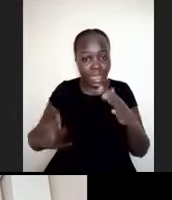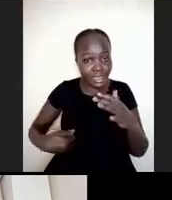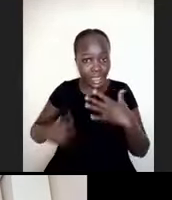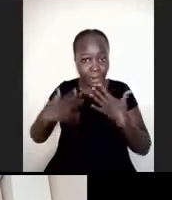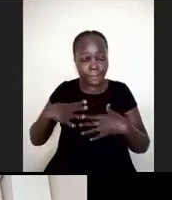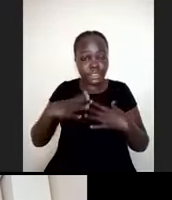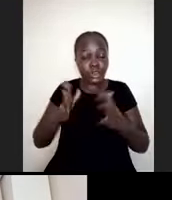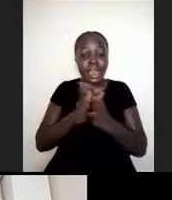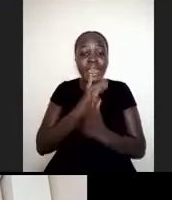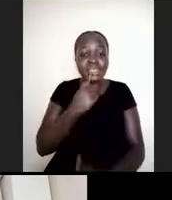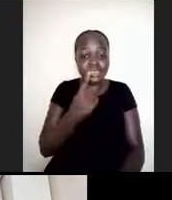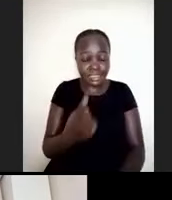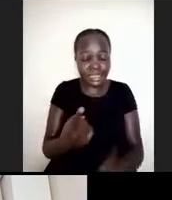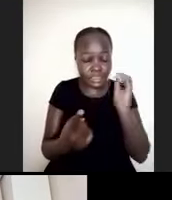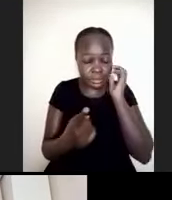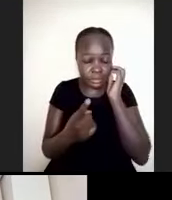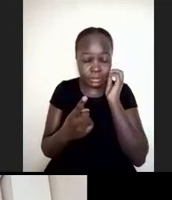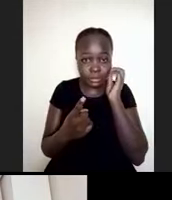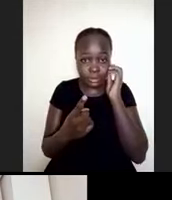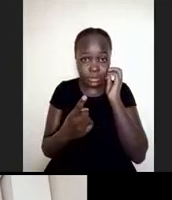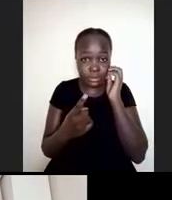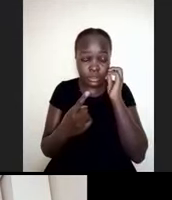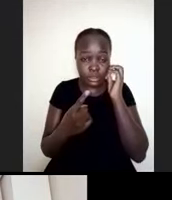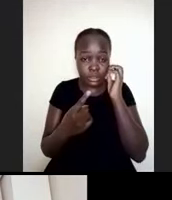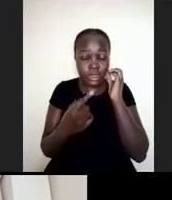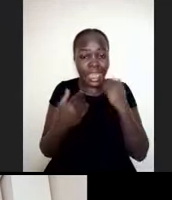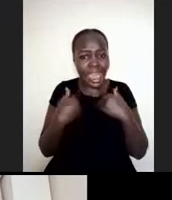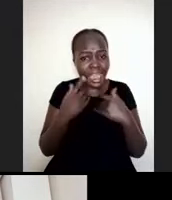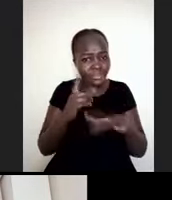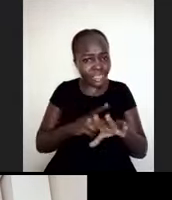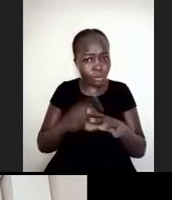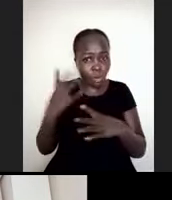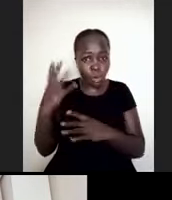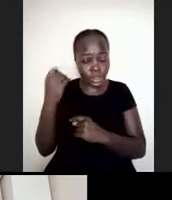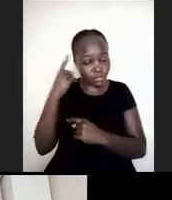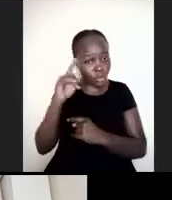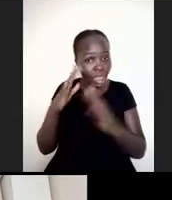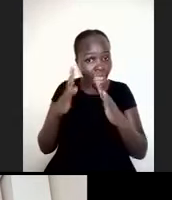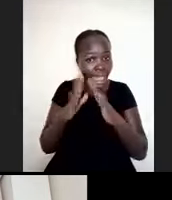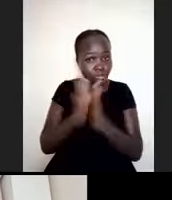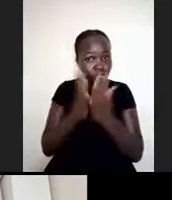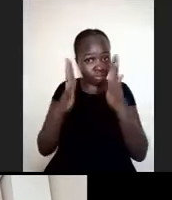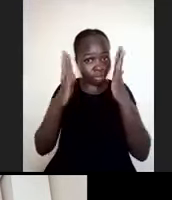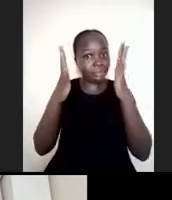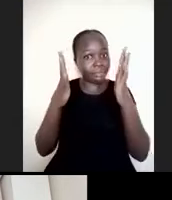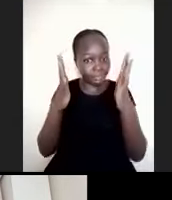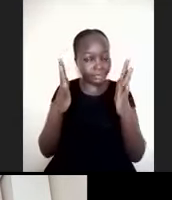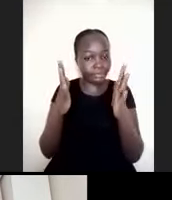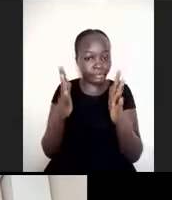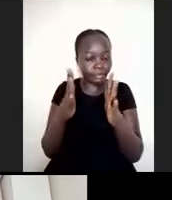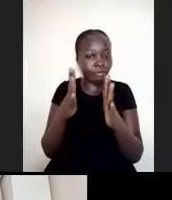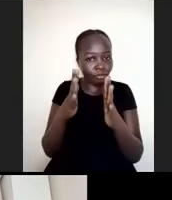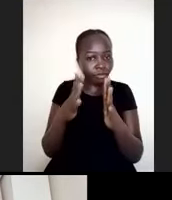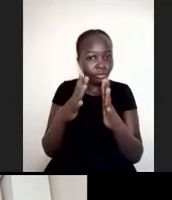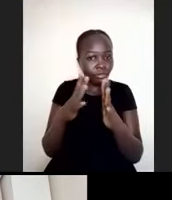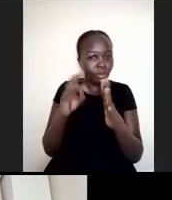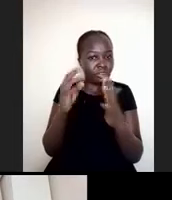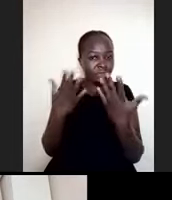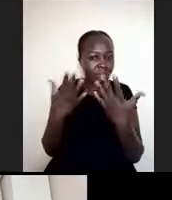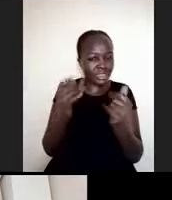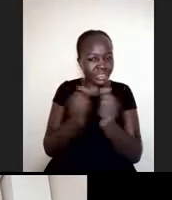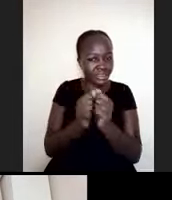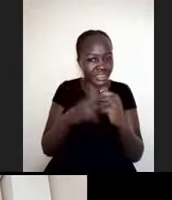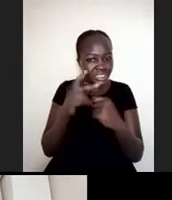that there's a time she went for a house party. She was around about 17 years